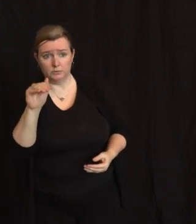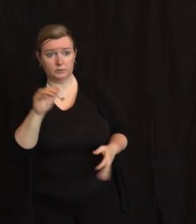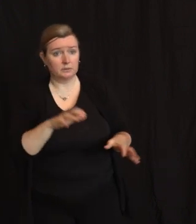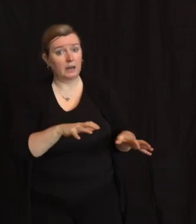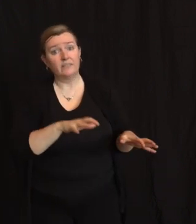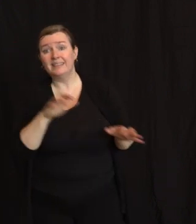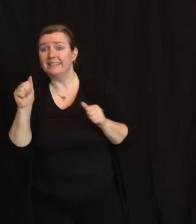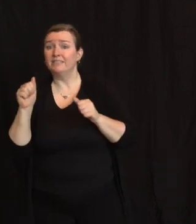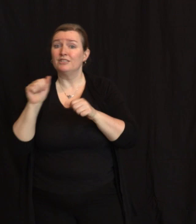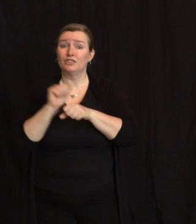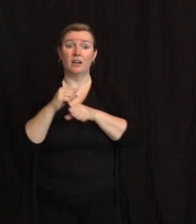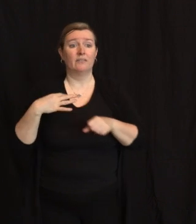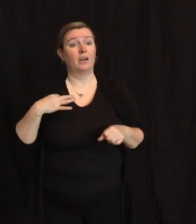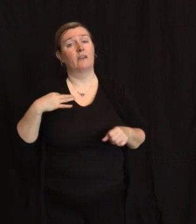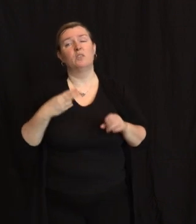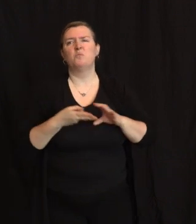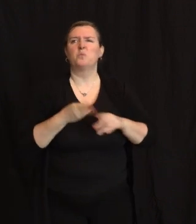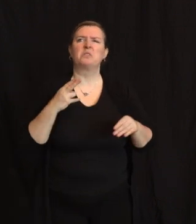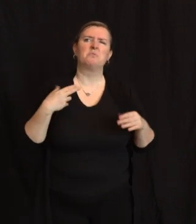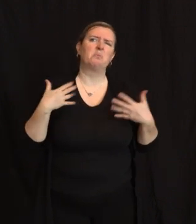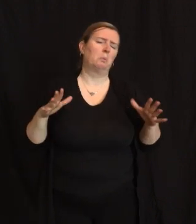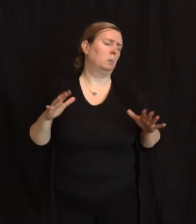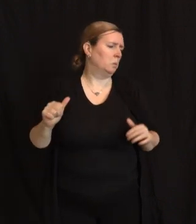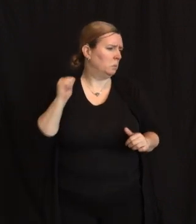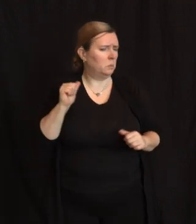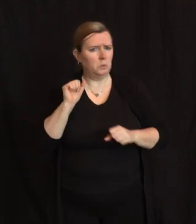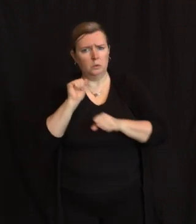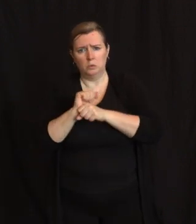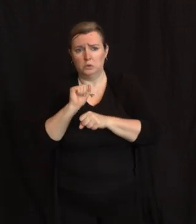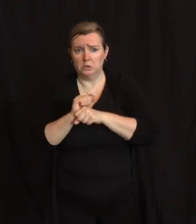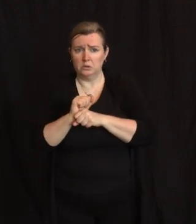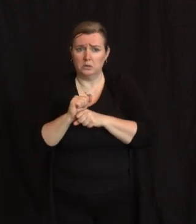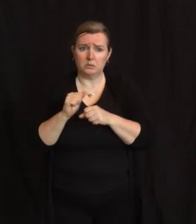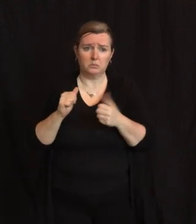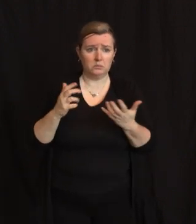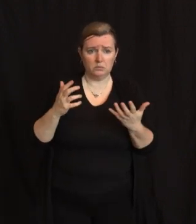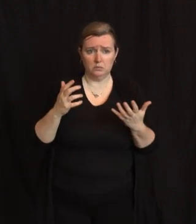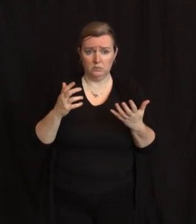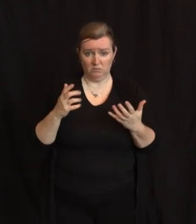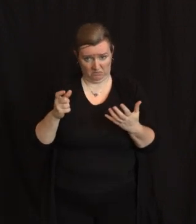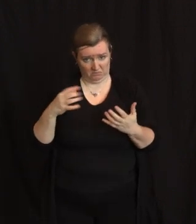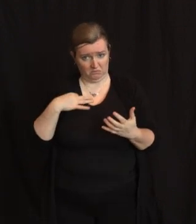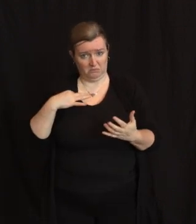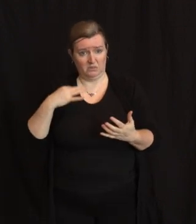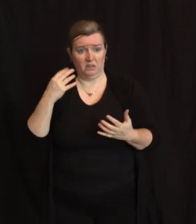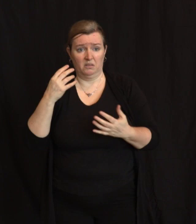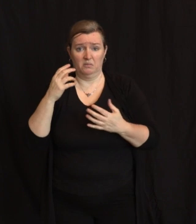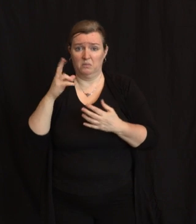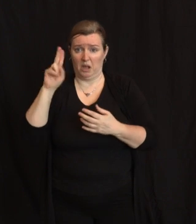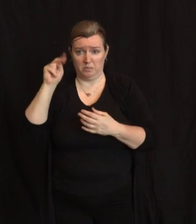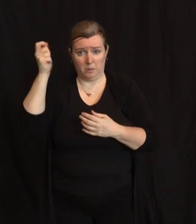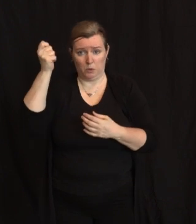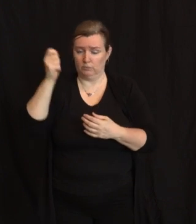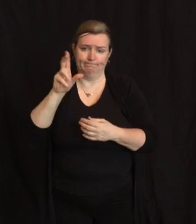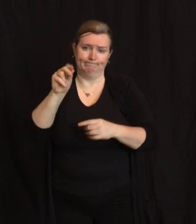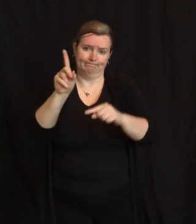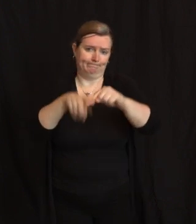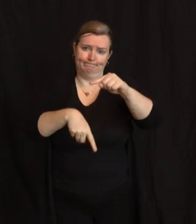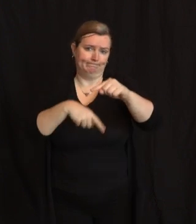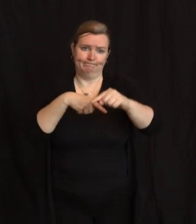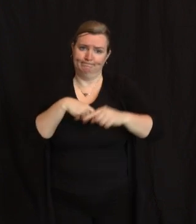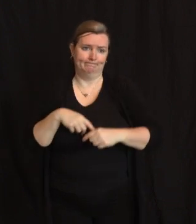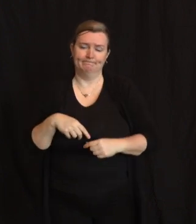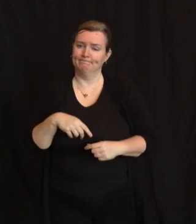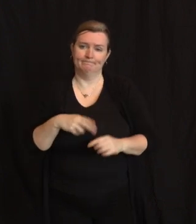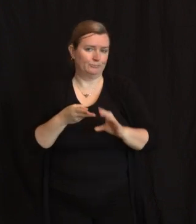or who refuses to work at their currently available job is not eligible for unemployment.